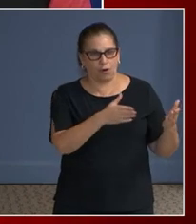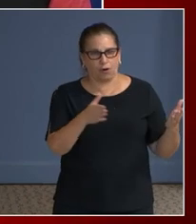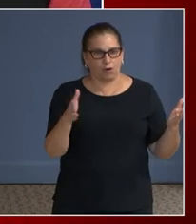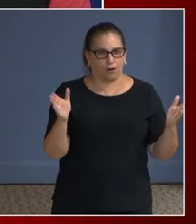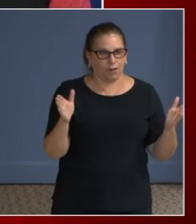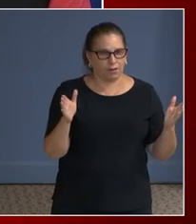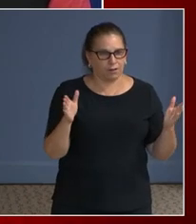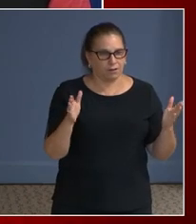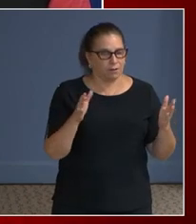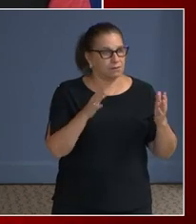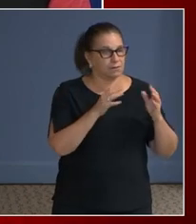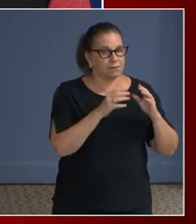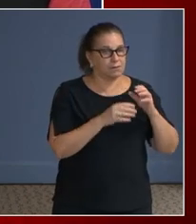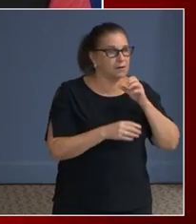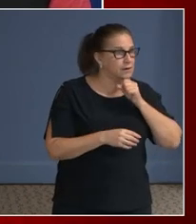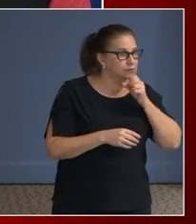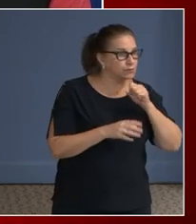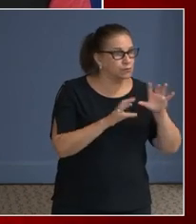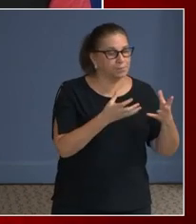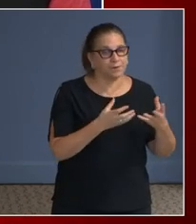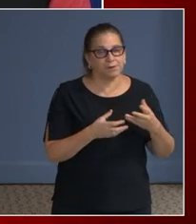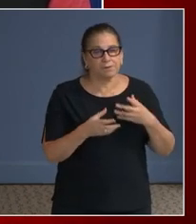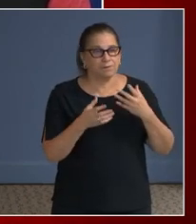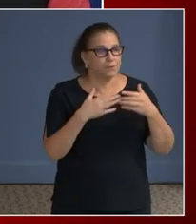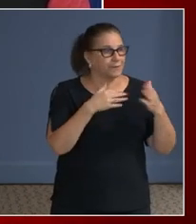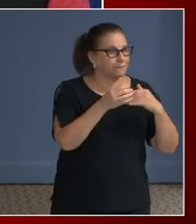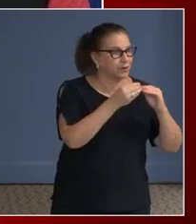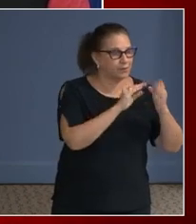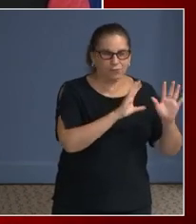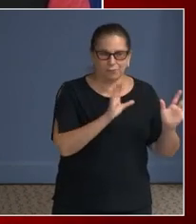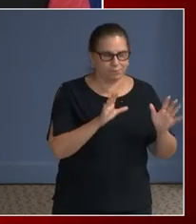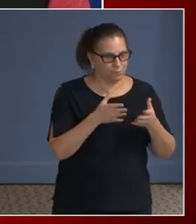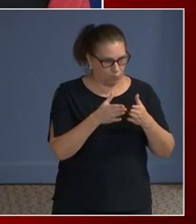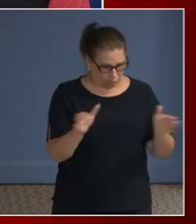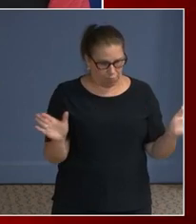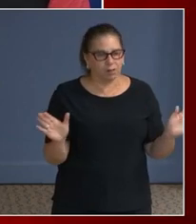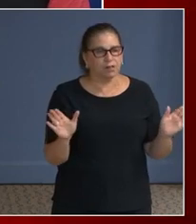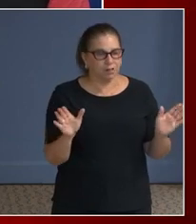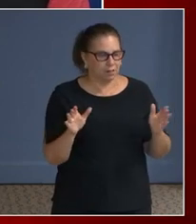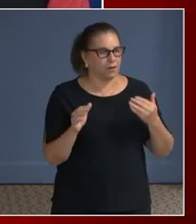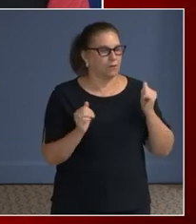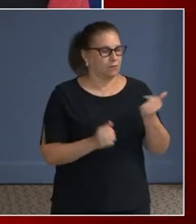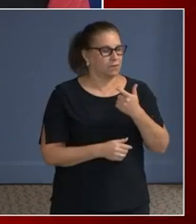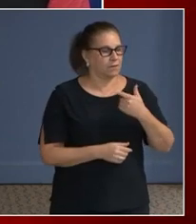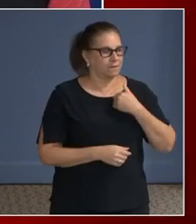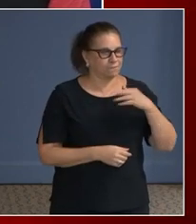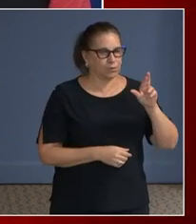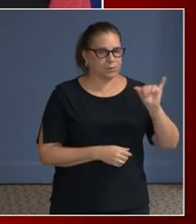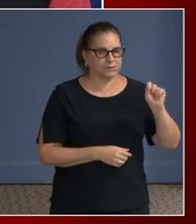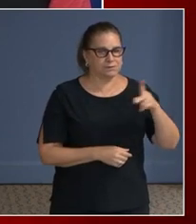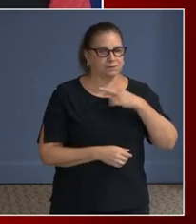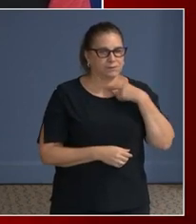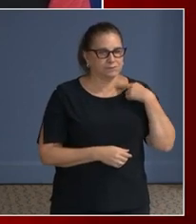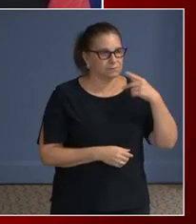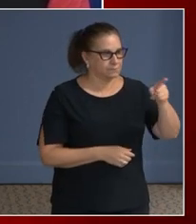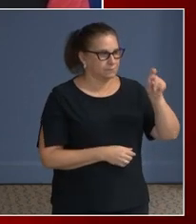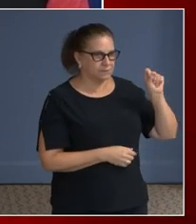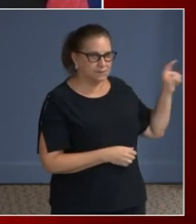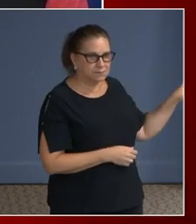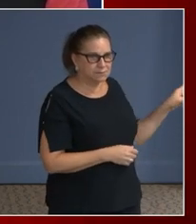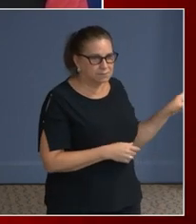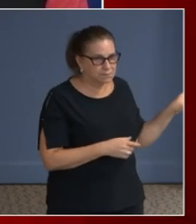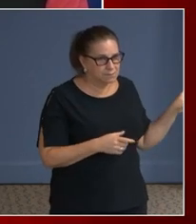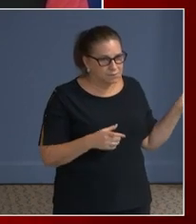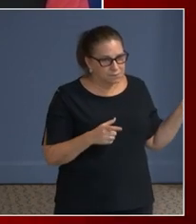seeing a decrease in the number of deaths in the district. Does it depend to any degree on the surrounding jurisdictions,